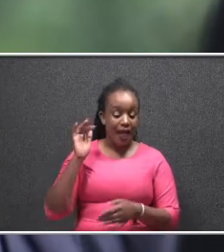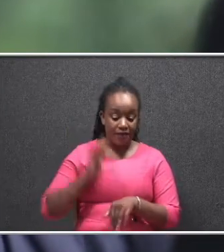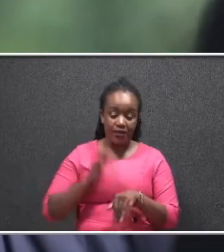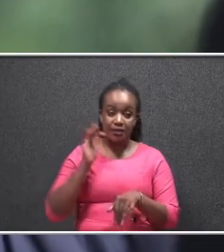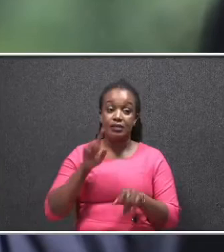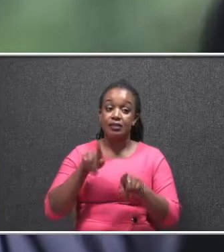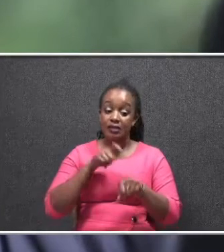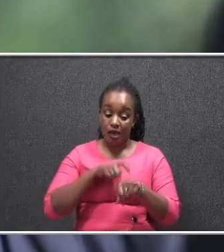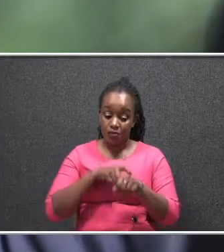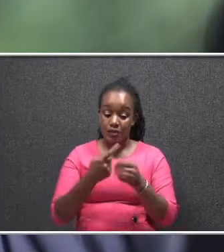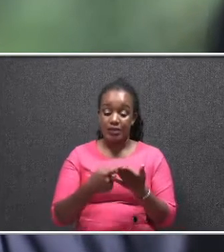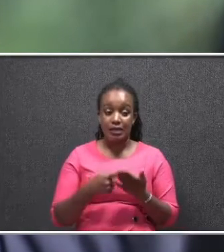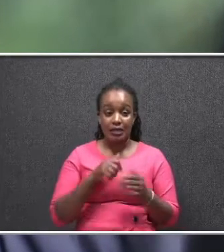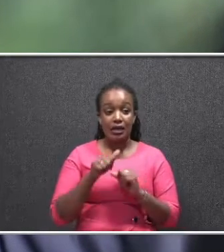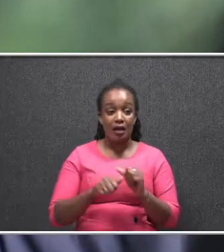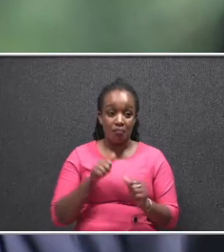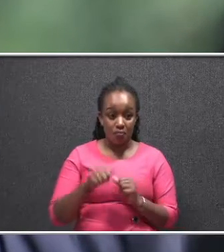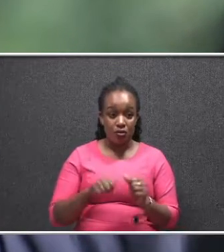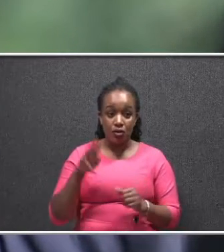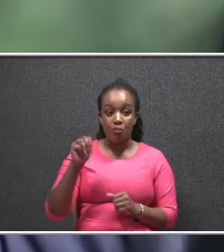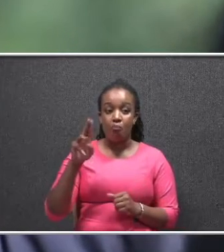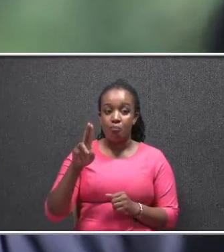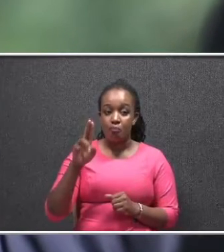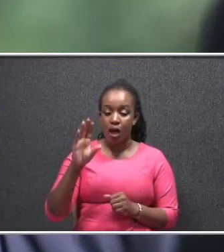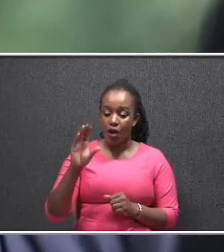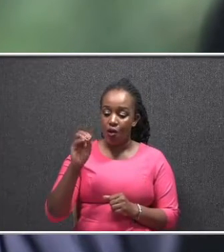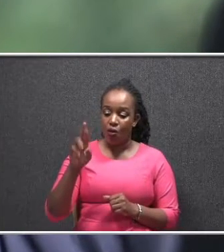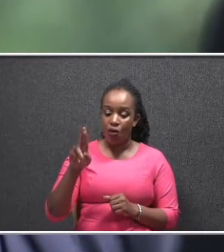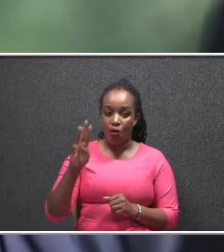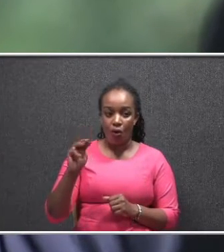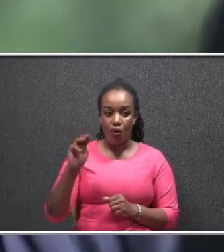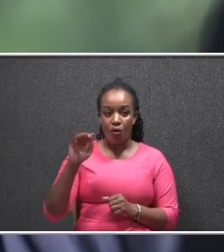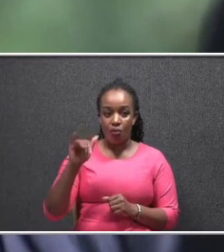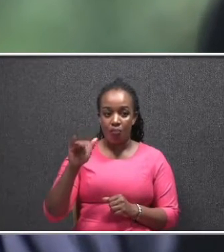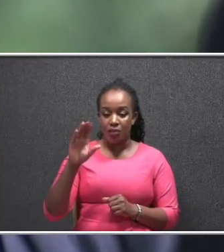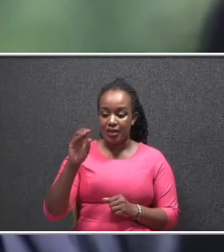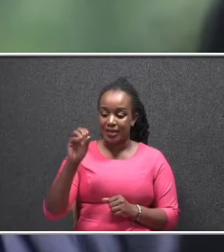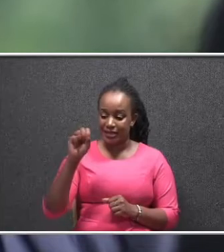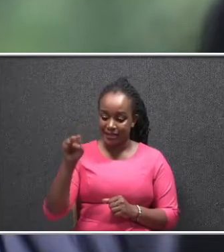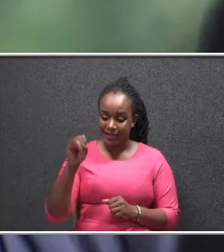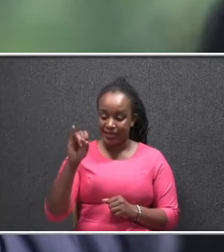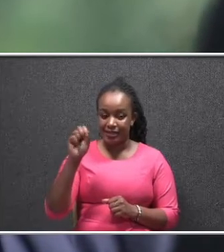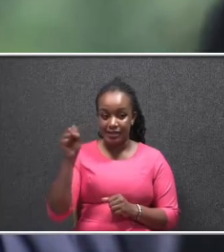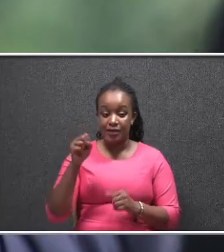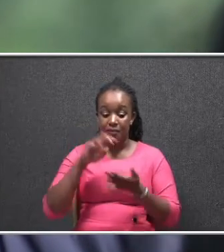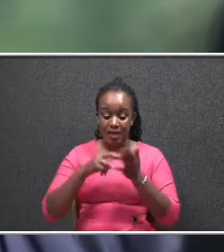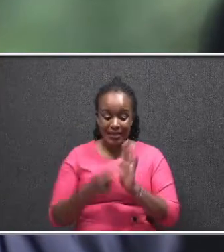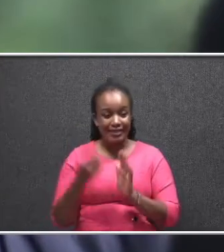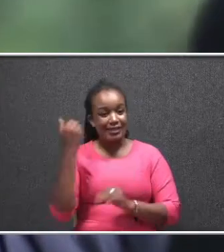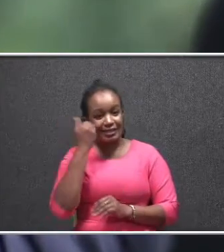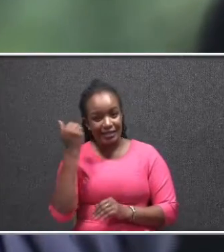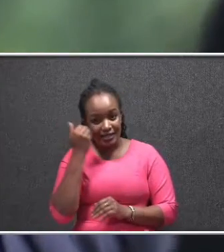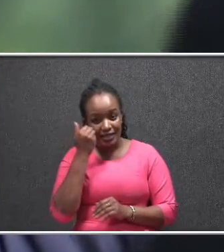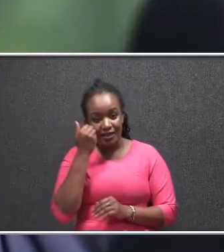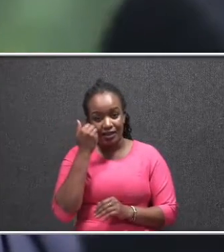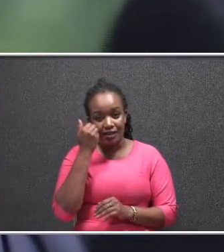it means infection of the fungus, just as the name mycology means the study of fungi.